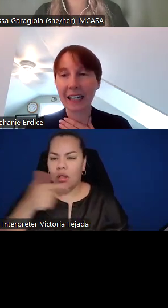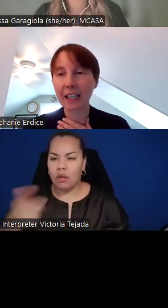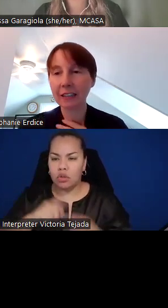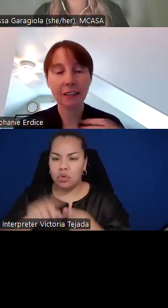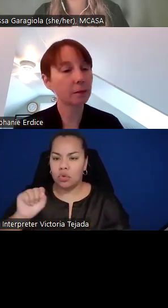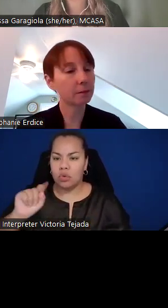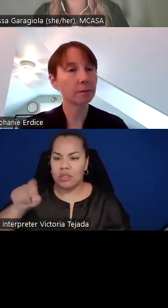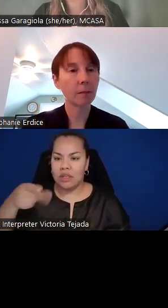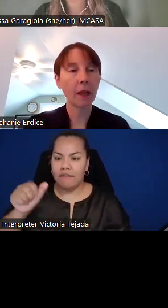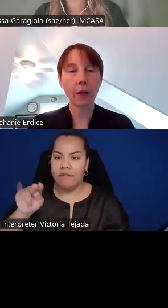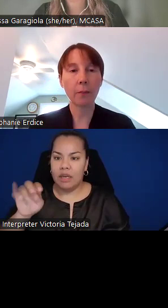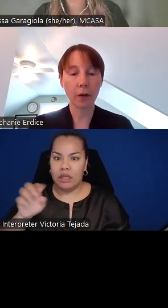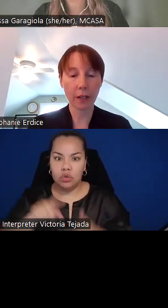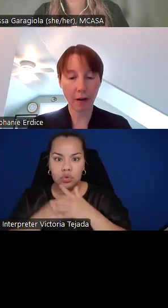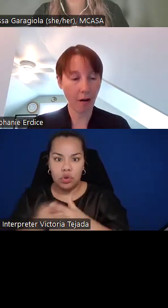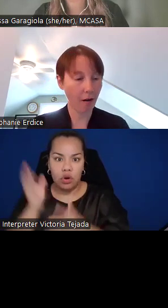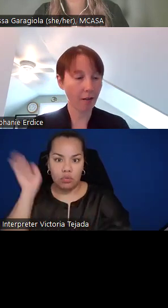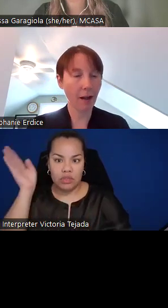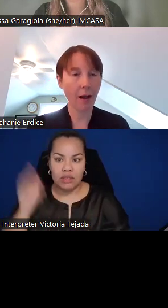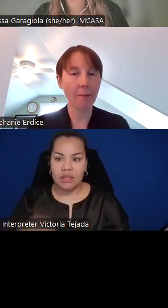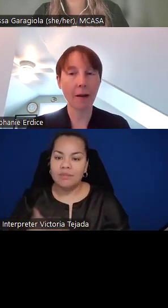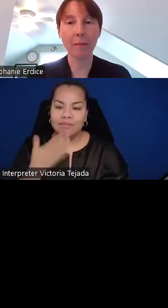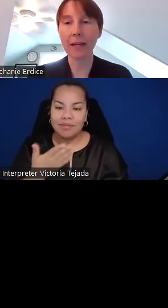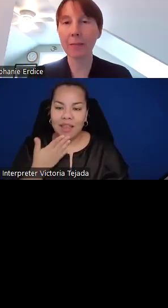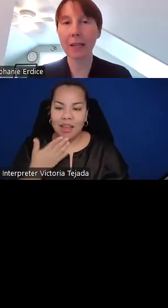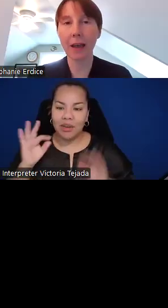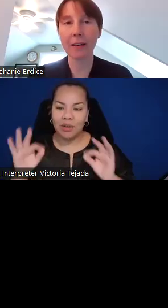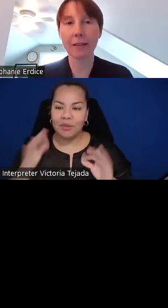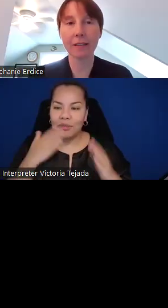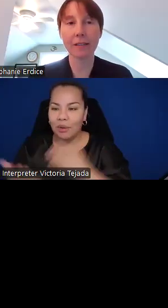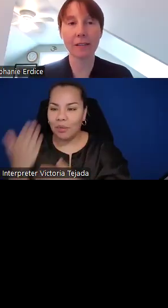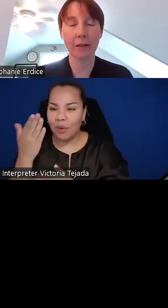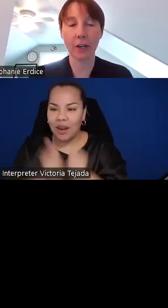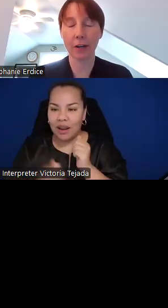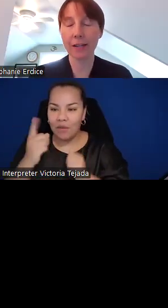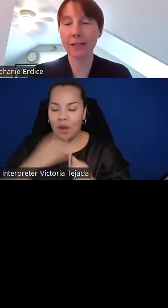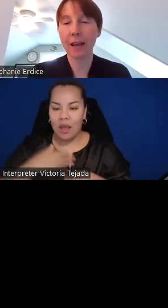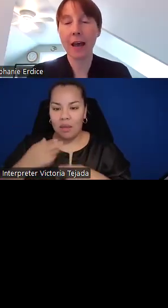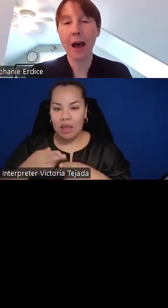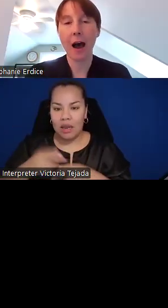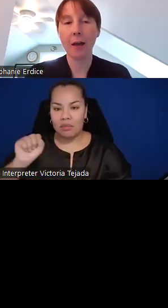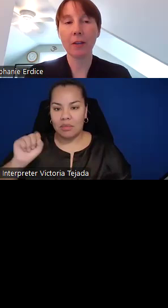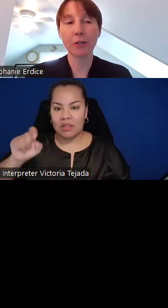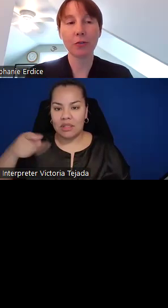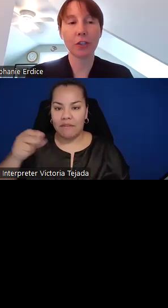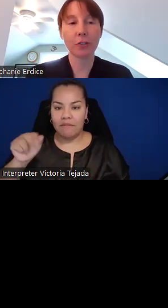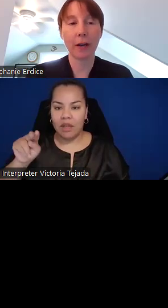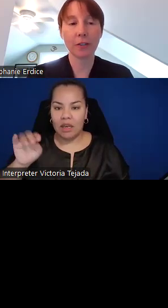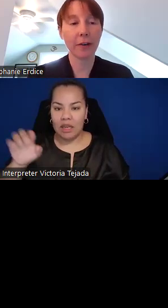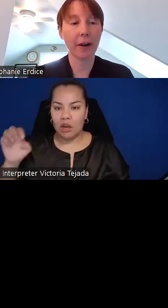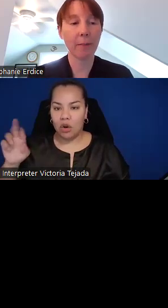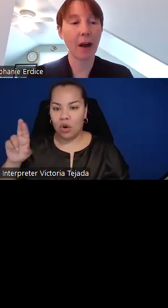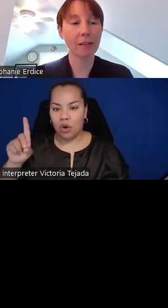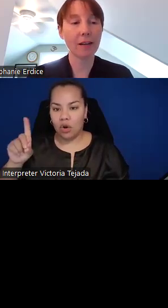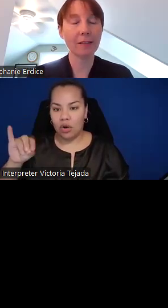Thanks, Alyssa. Good morning, all. My name again is Stephanie Ertis. I'm the Associate